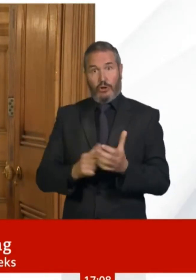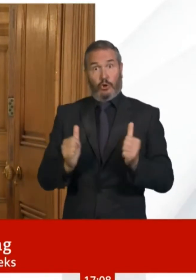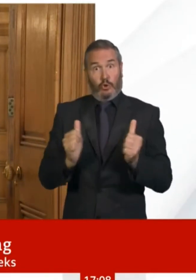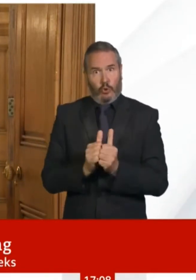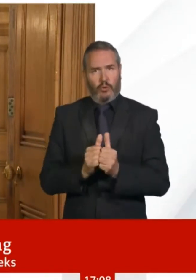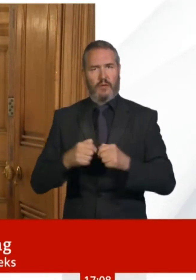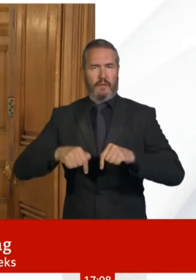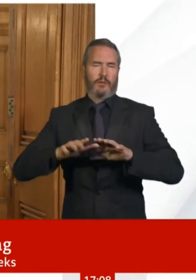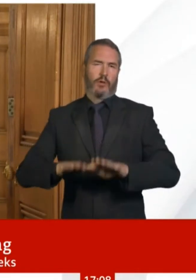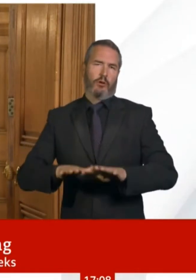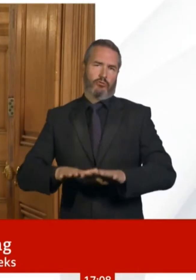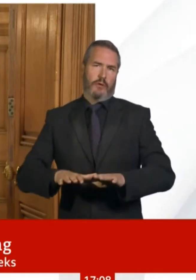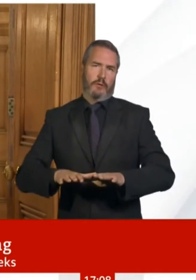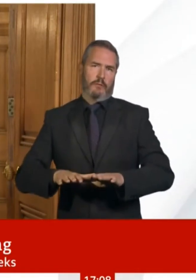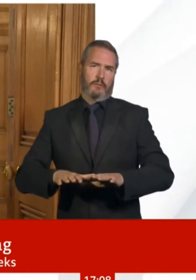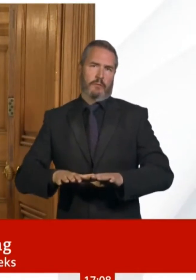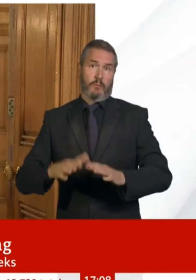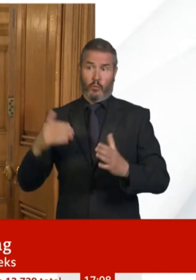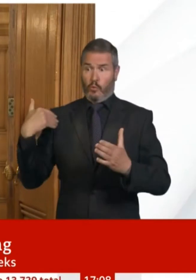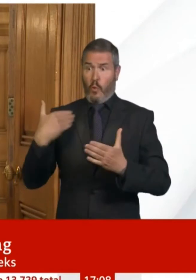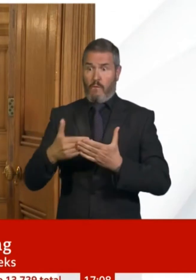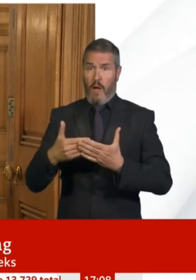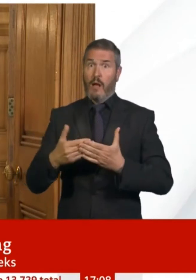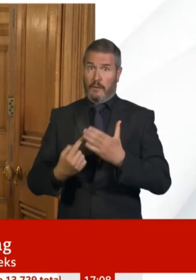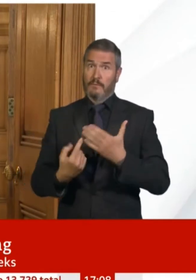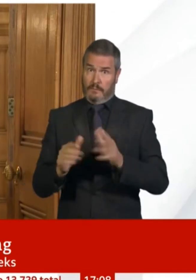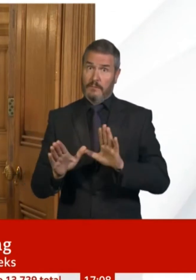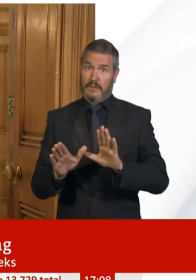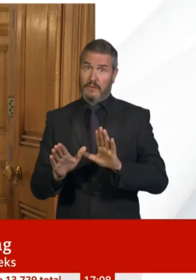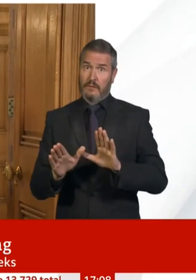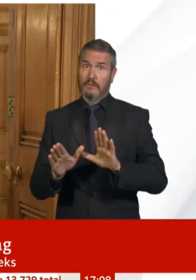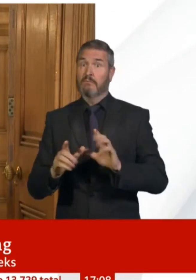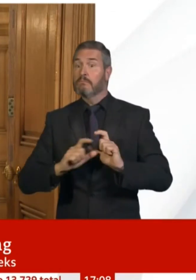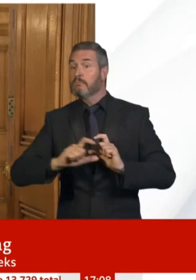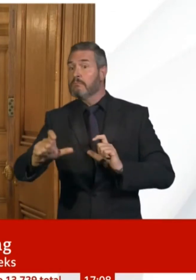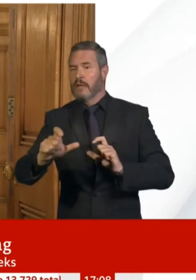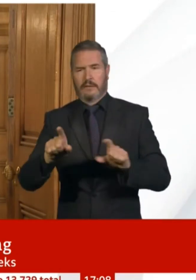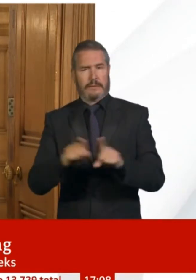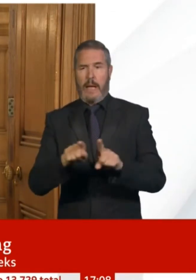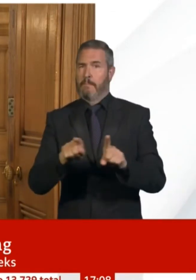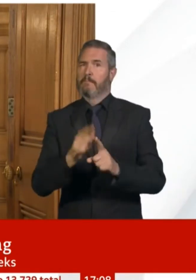country. That's what we've done so far, and that's what we'll continue to do.